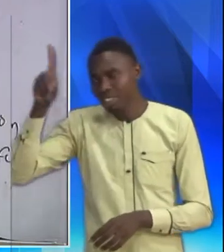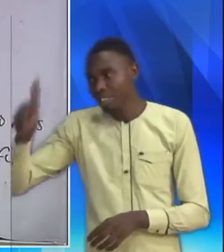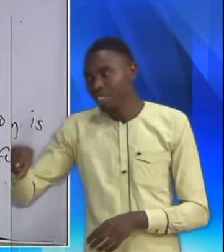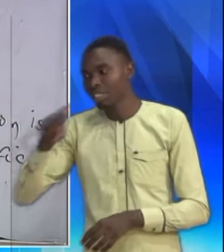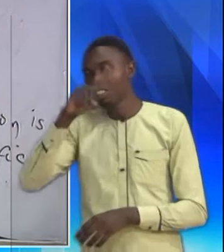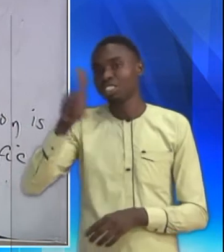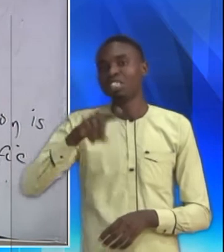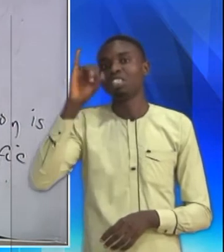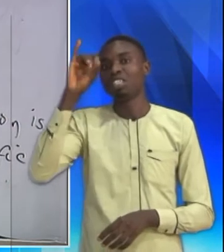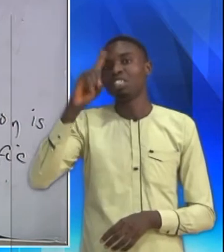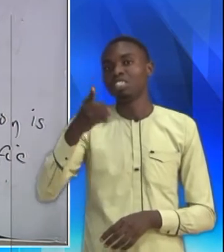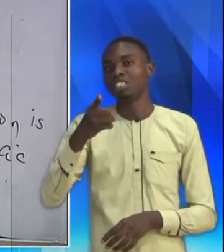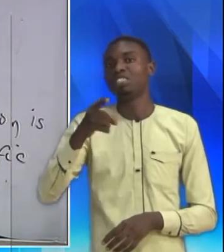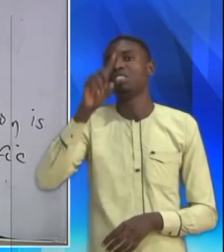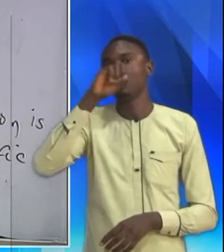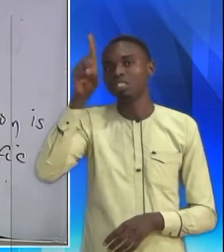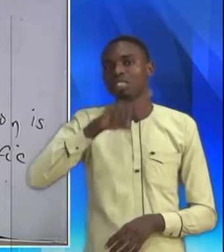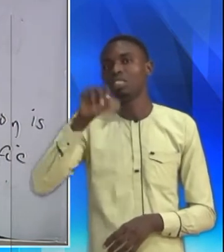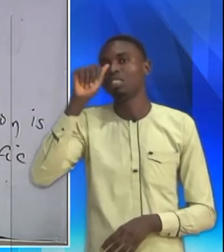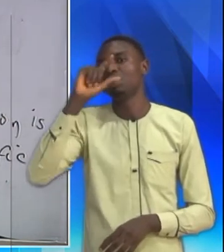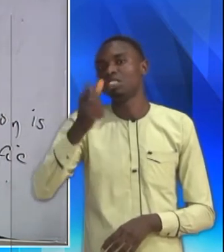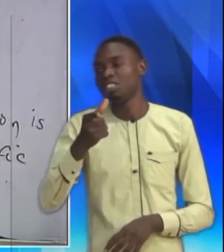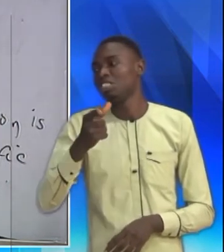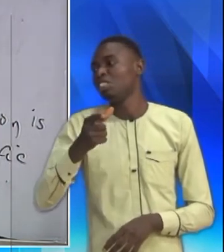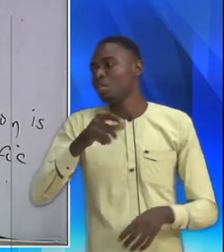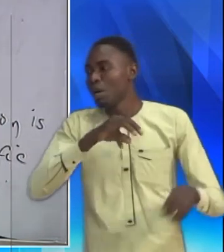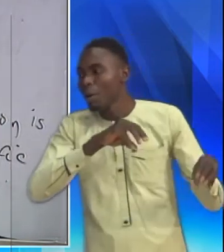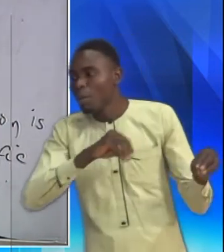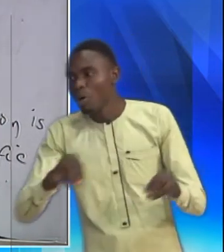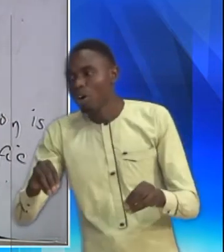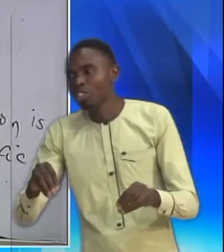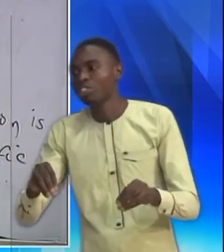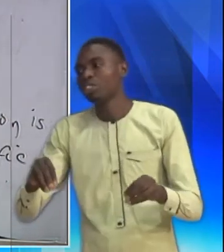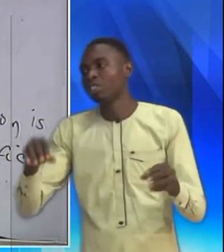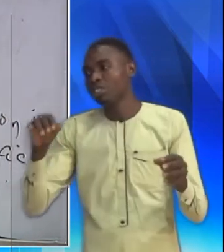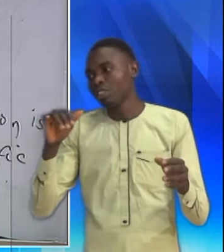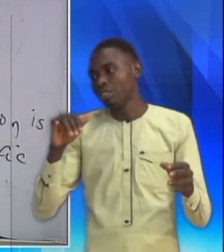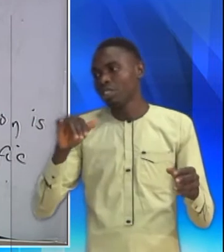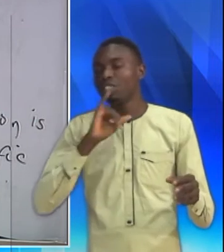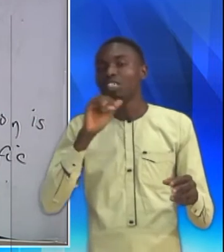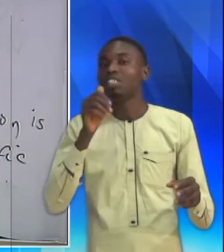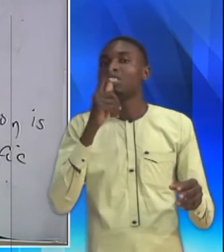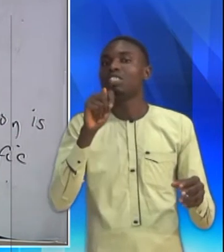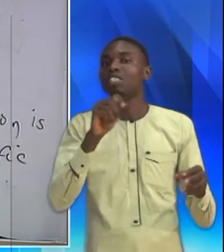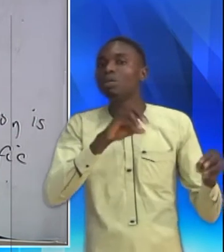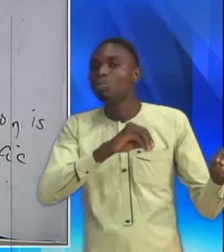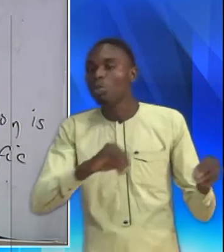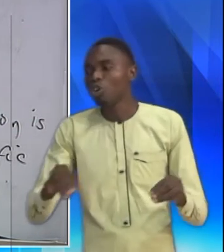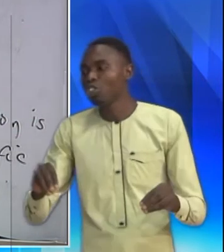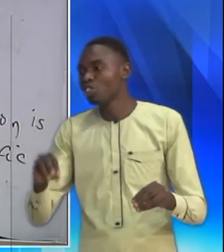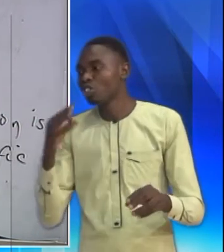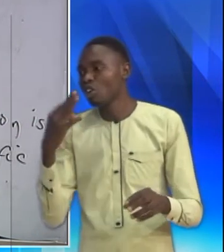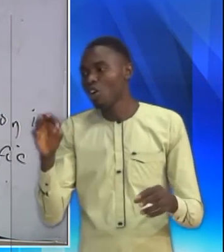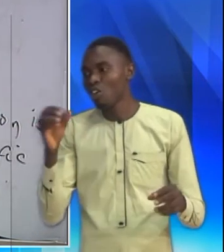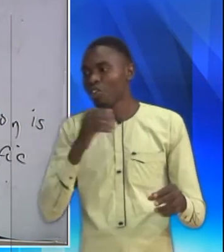So, this body is doing what is called random or